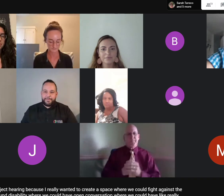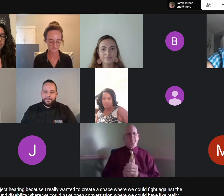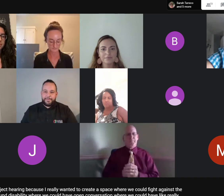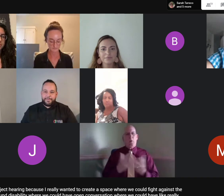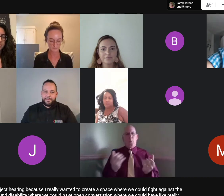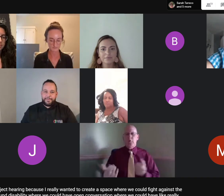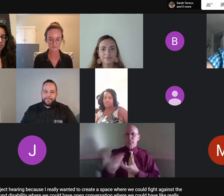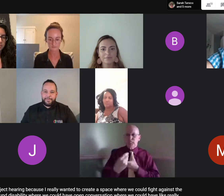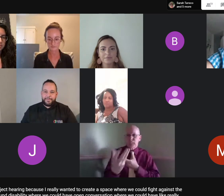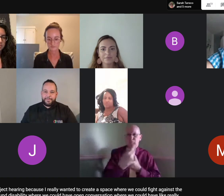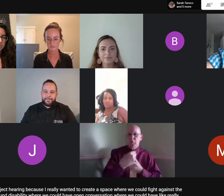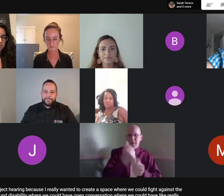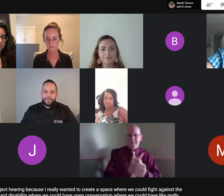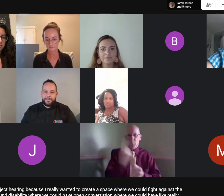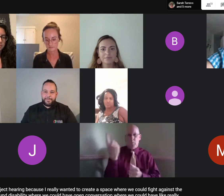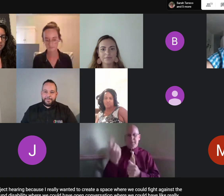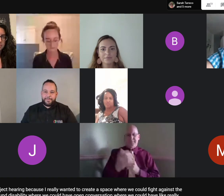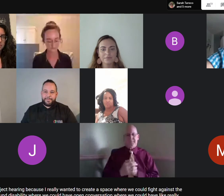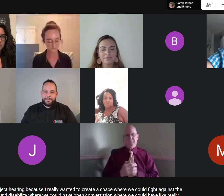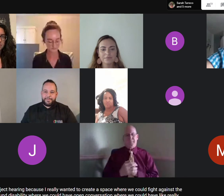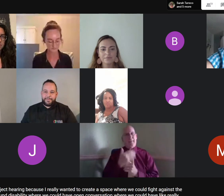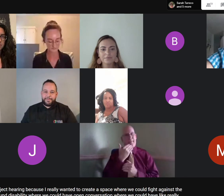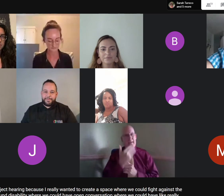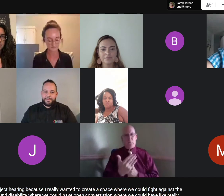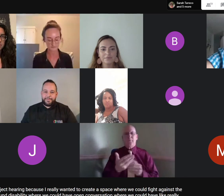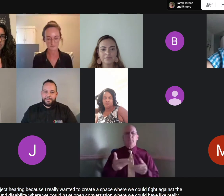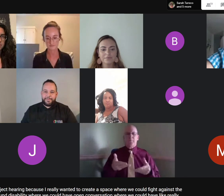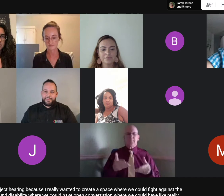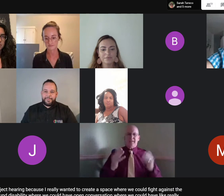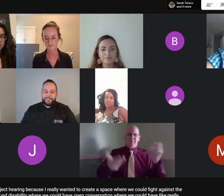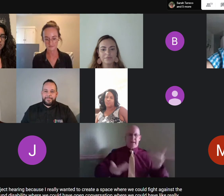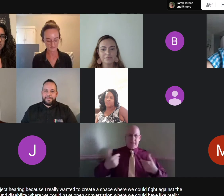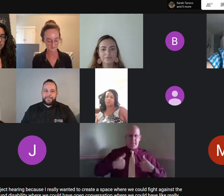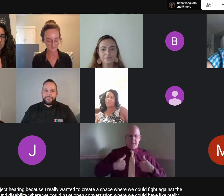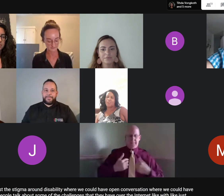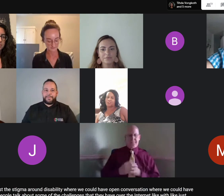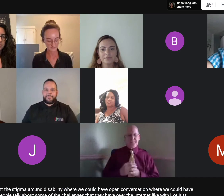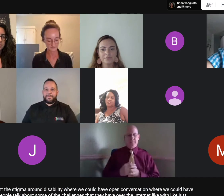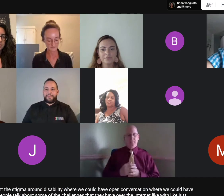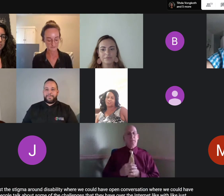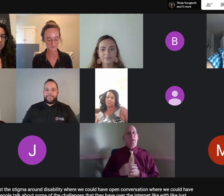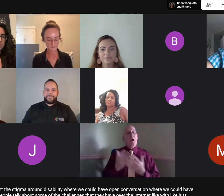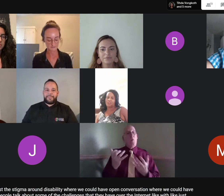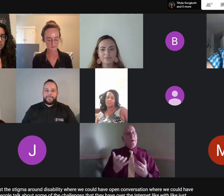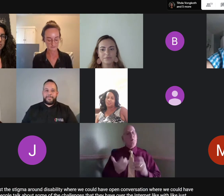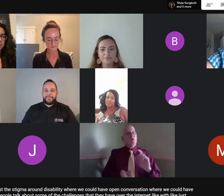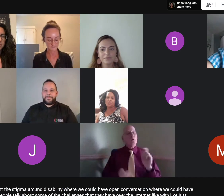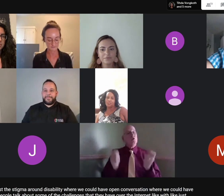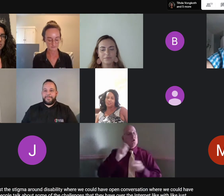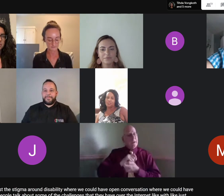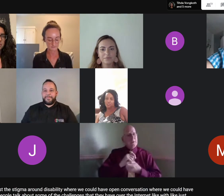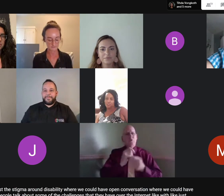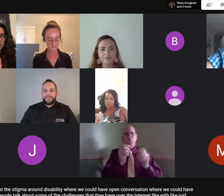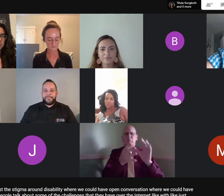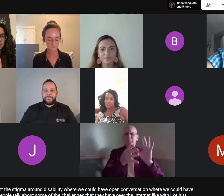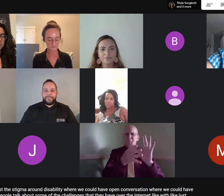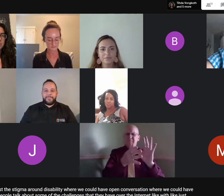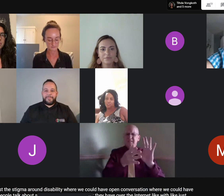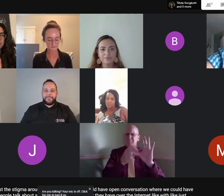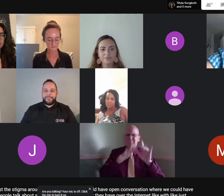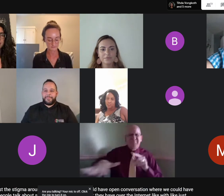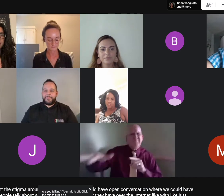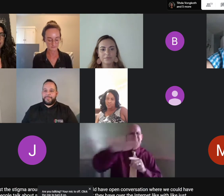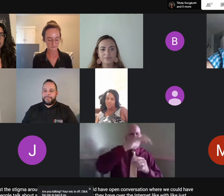each other. So thank you to everyone for making that happen. So I wanted to change the narrative from something